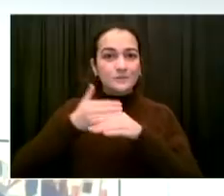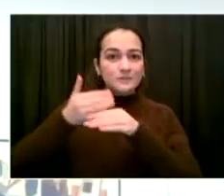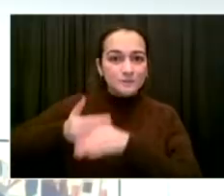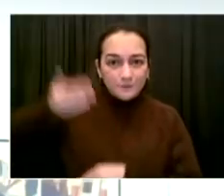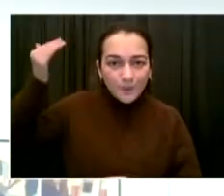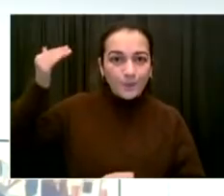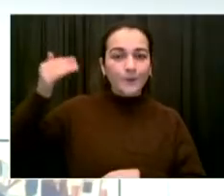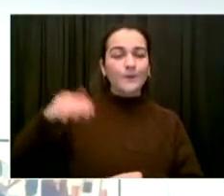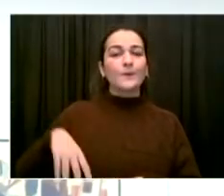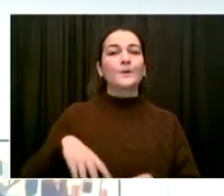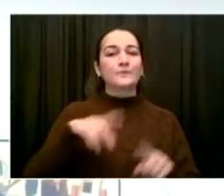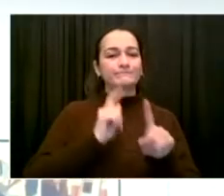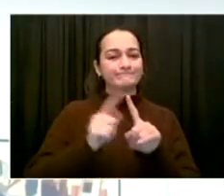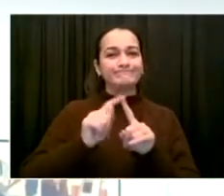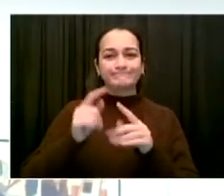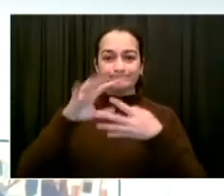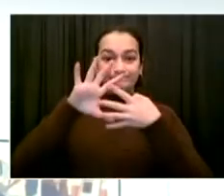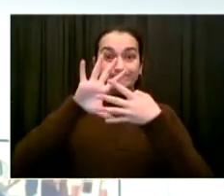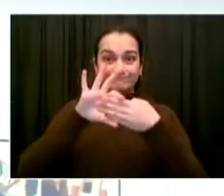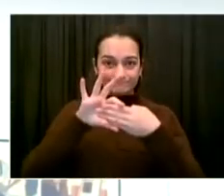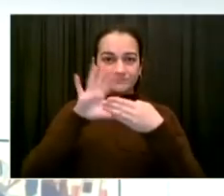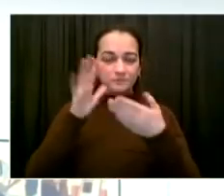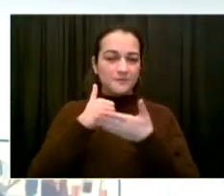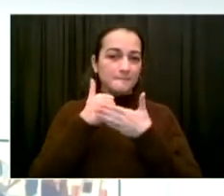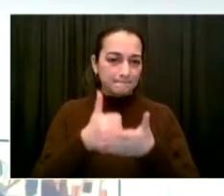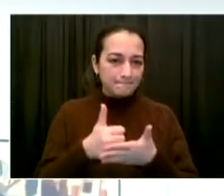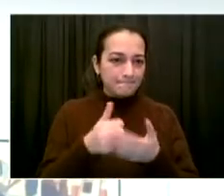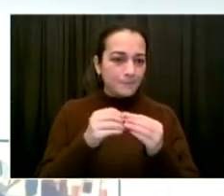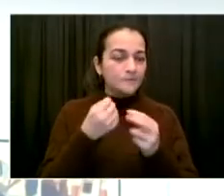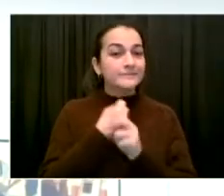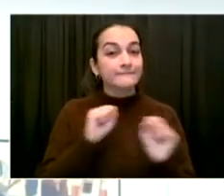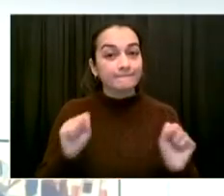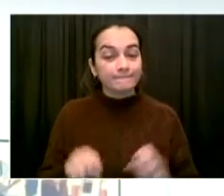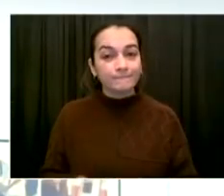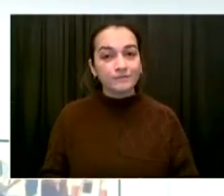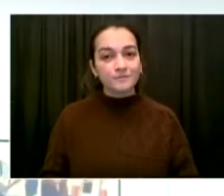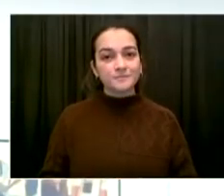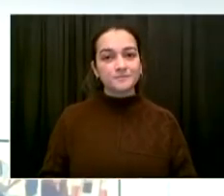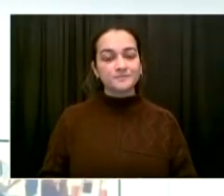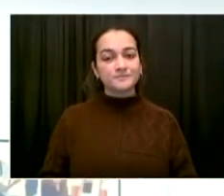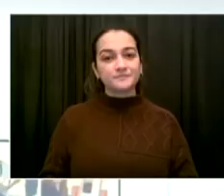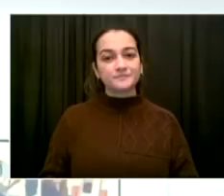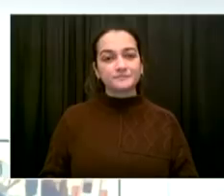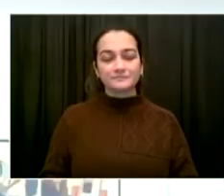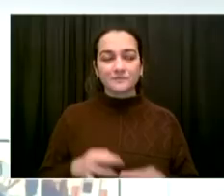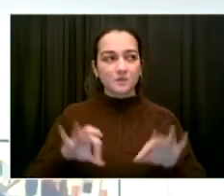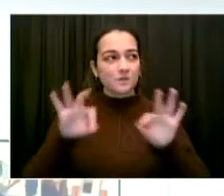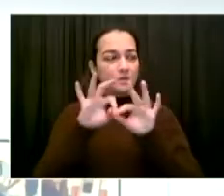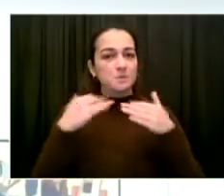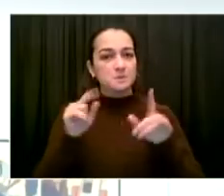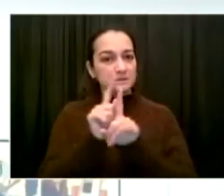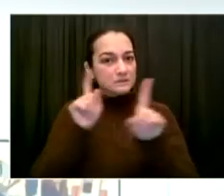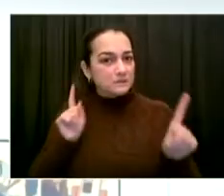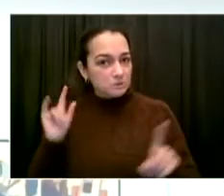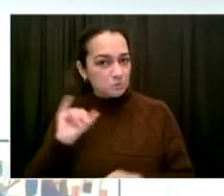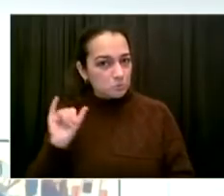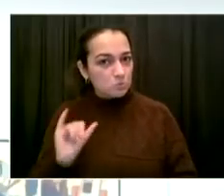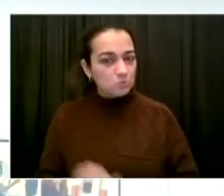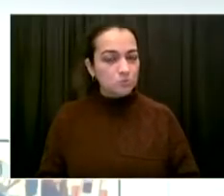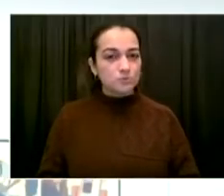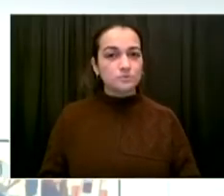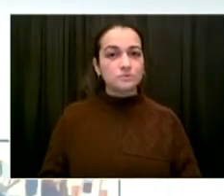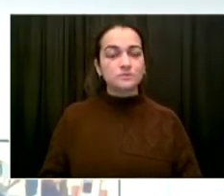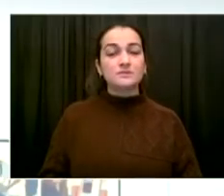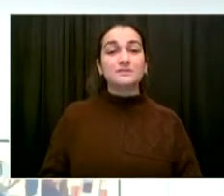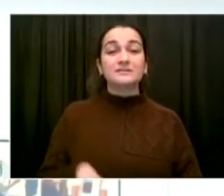with ventilation and distance where possible. If we bring all of this together, then I do think that we can